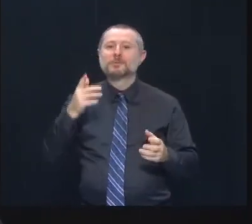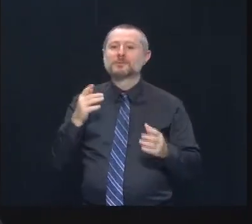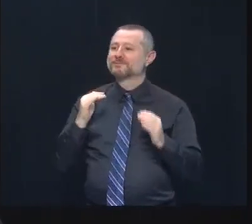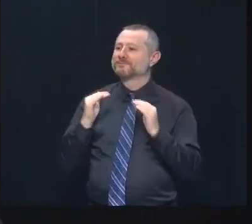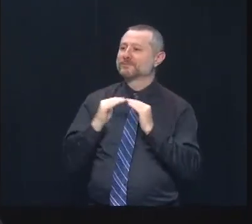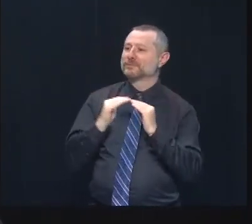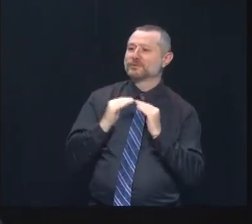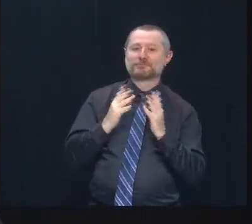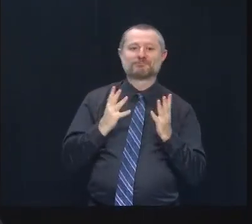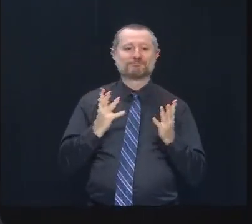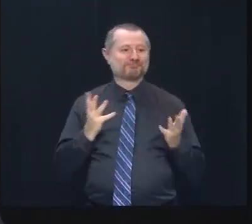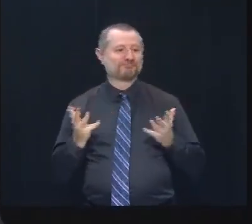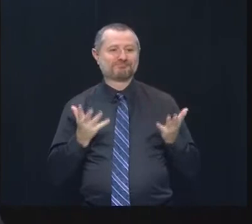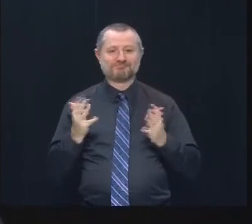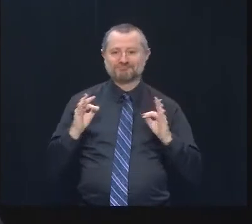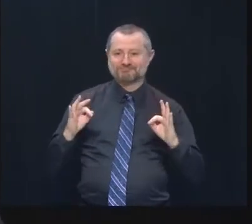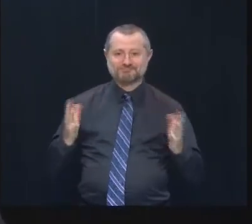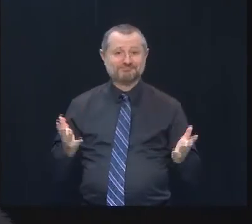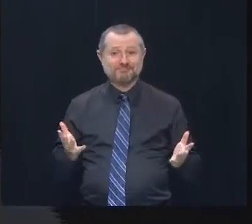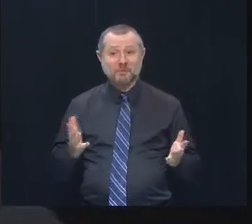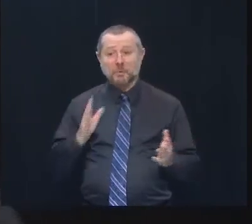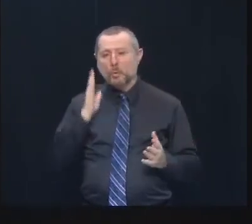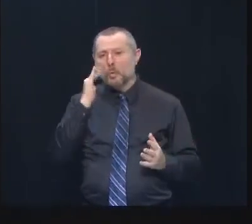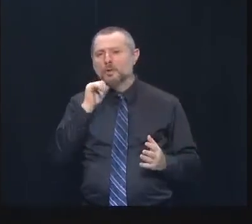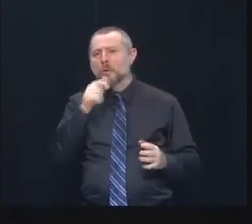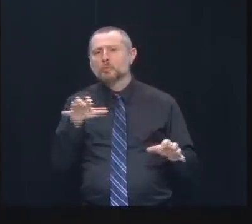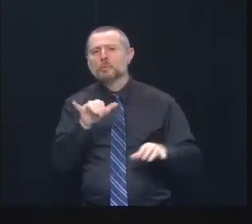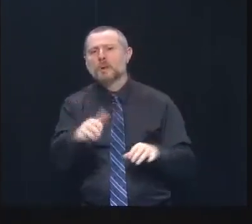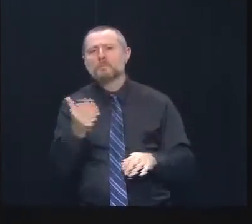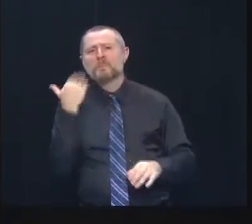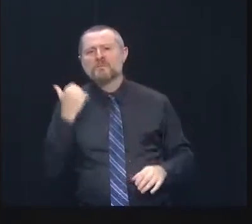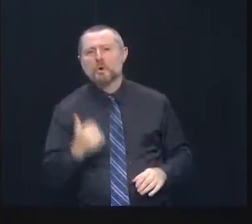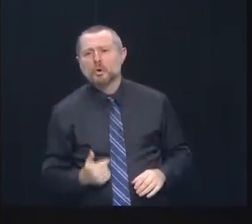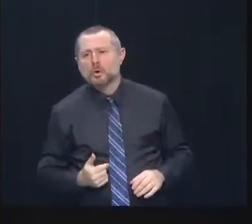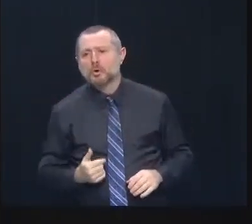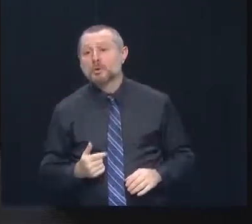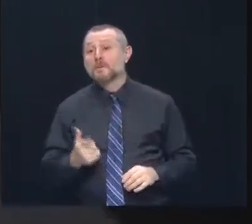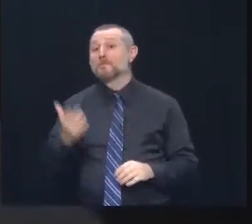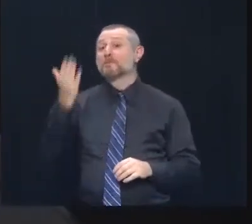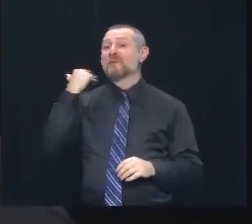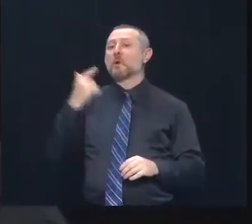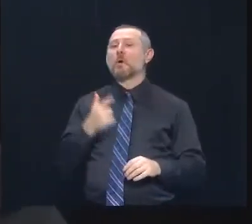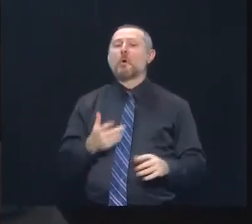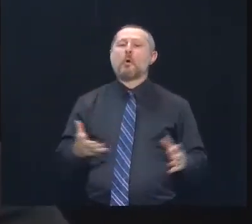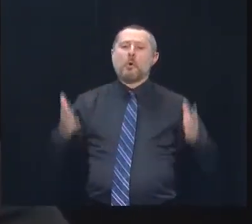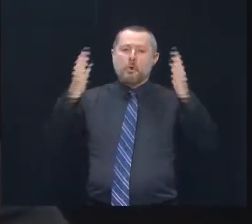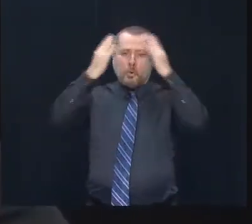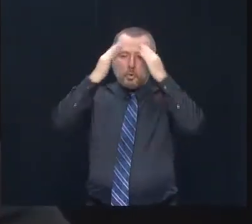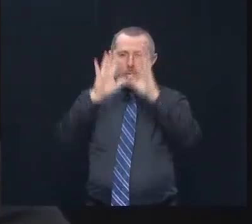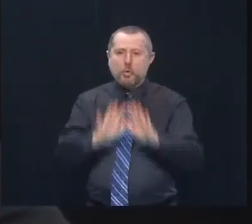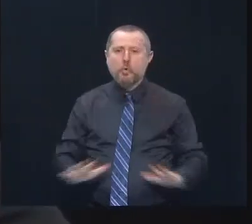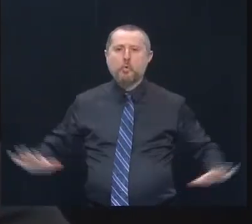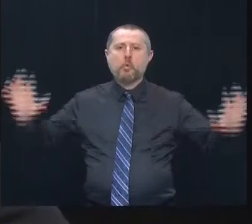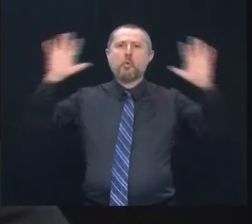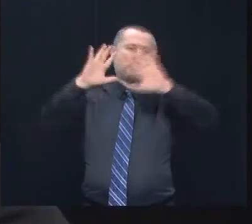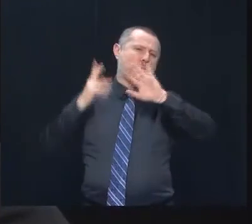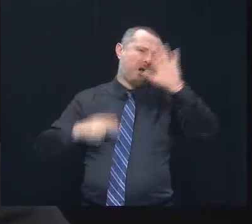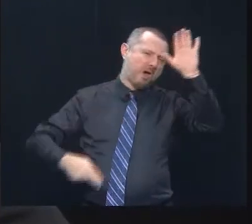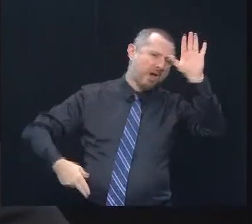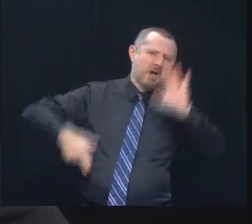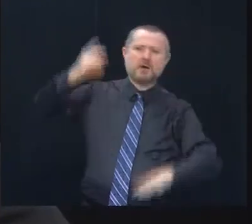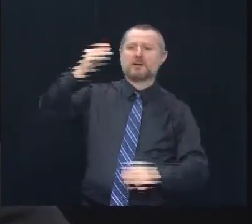Why didn't we do this before? Because remember, before it was the entire region. Because we have more data